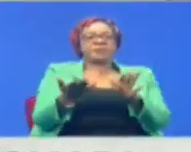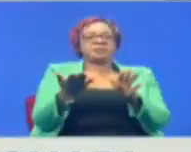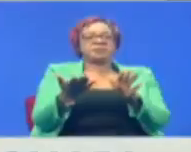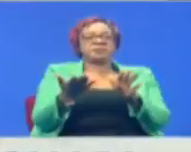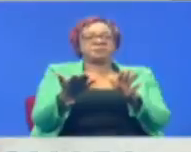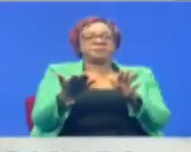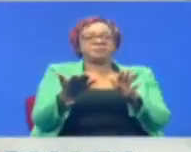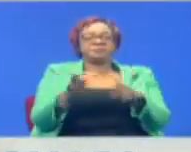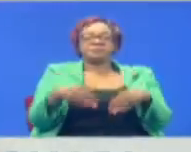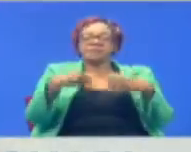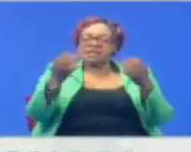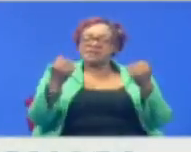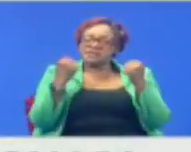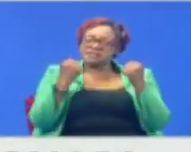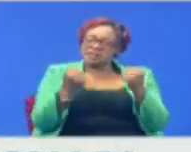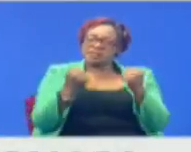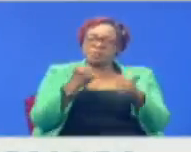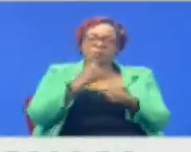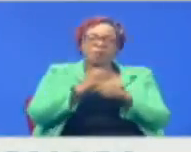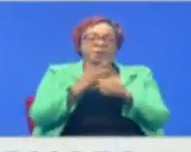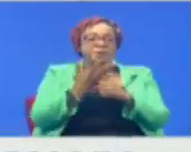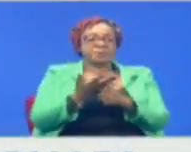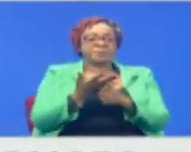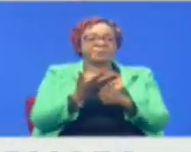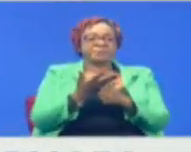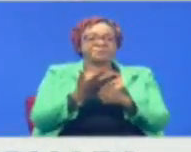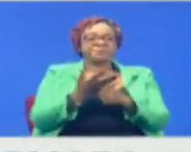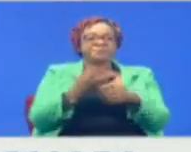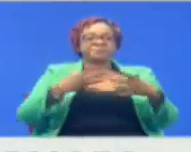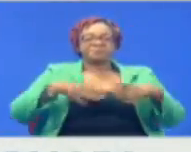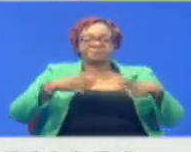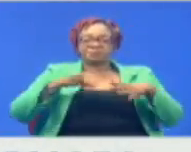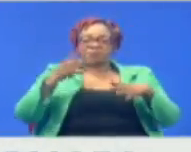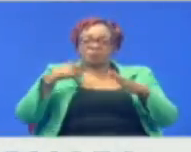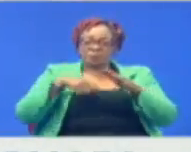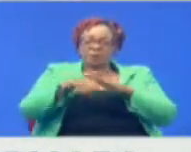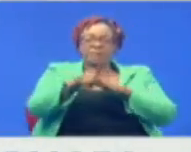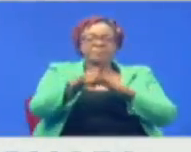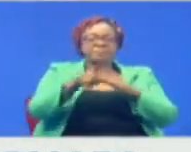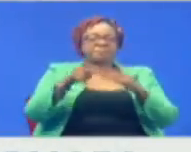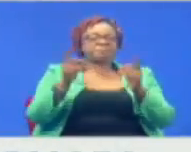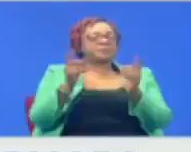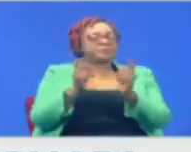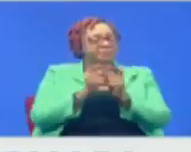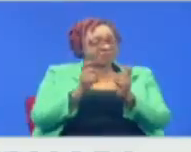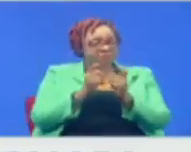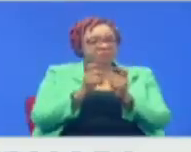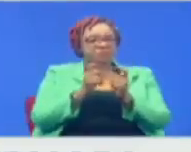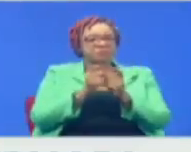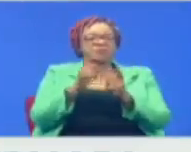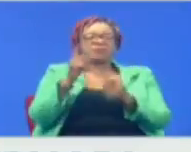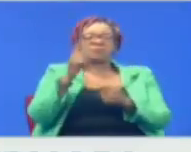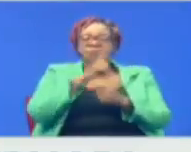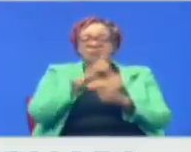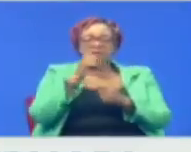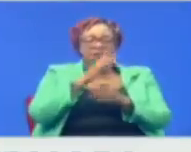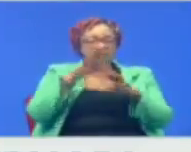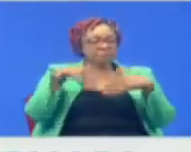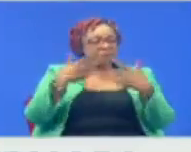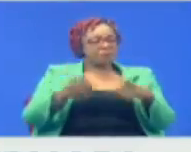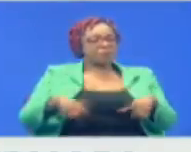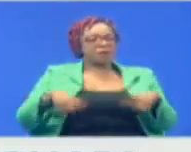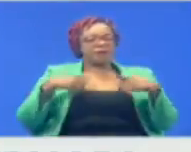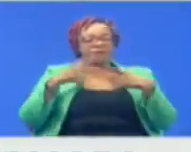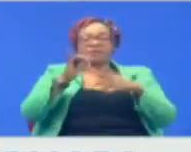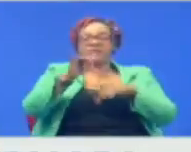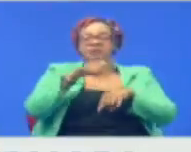nguvu kazini ni nini? People who walk through these doors are people who are in pain, are people who are bitter about life at that particular